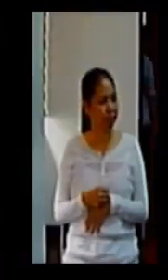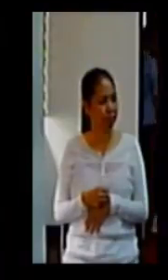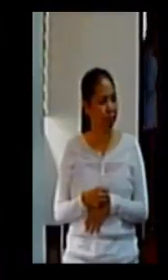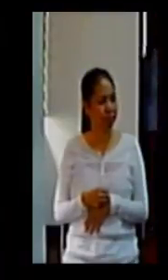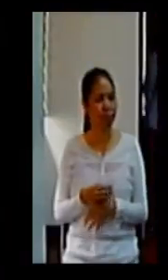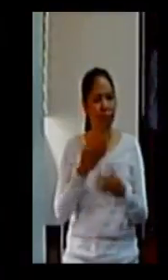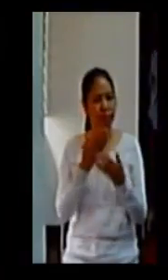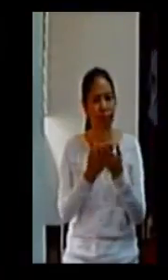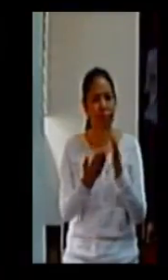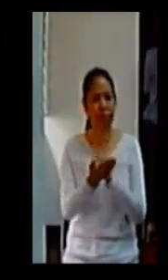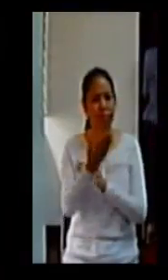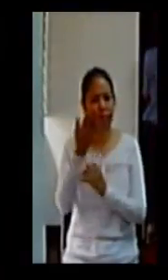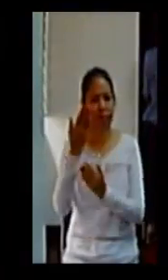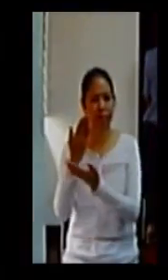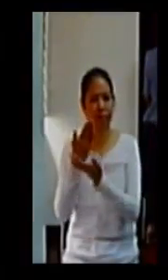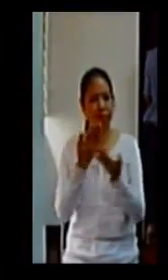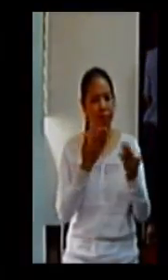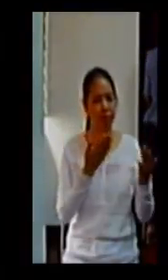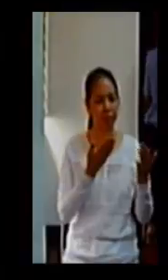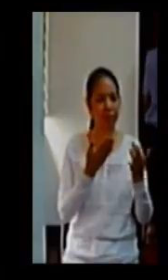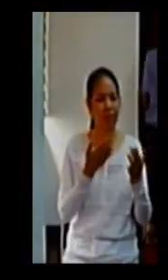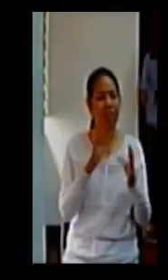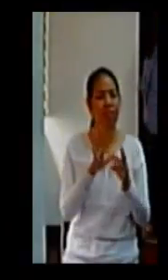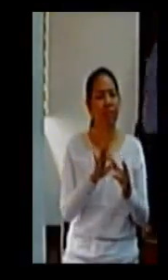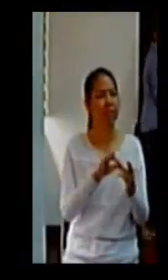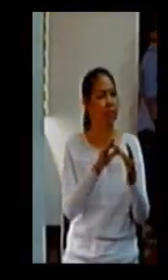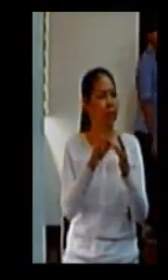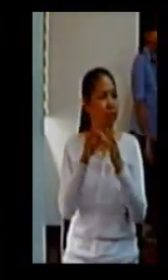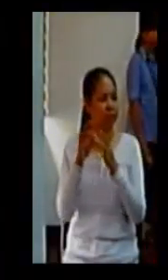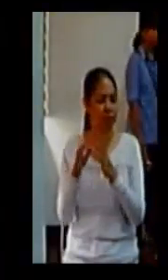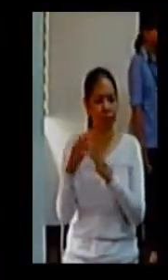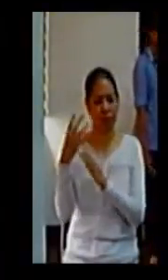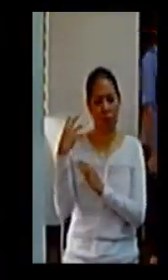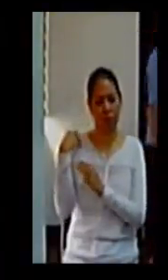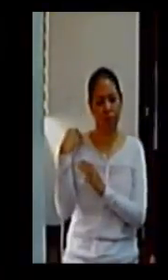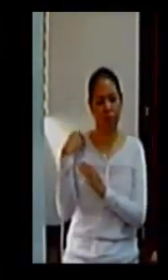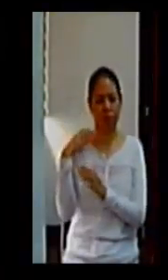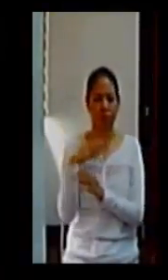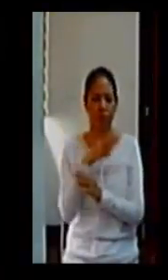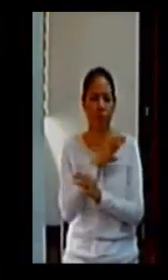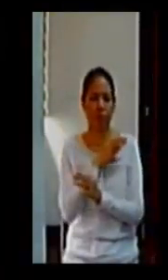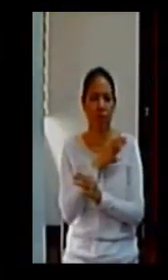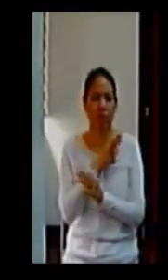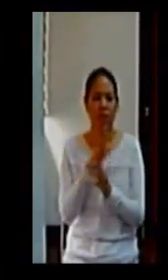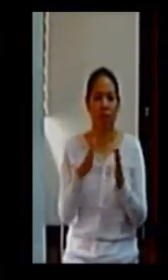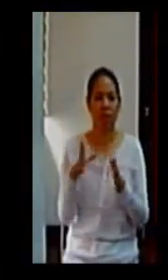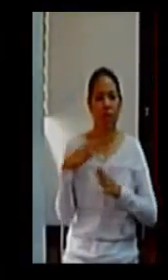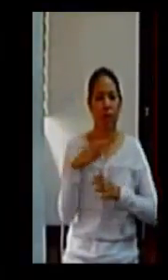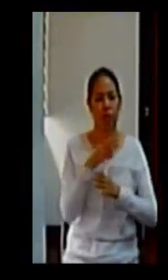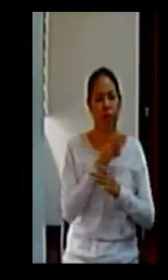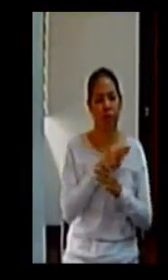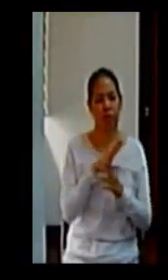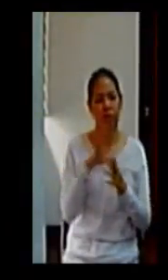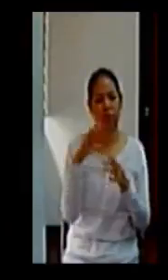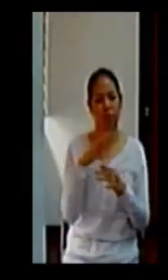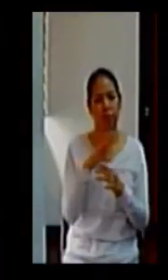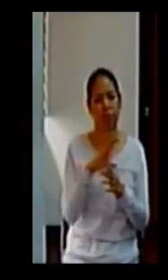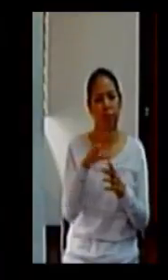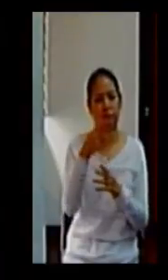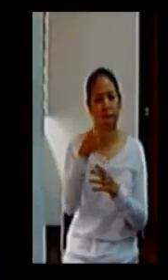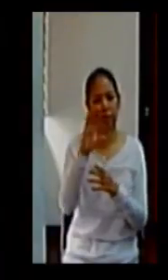Magandang umaga po sa ating lahat, lalo-lalo na sa chairperson at mga commissioners ng Commission on Human